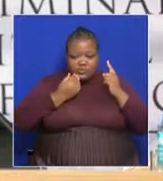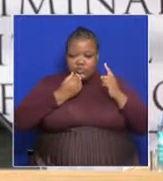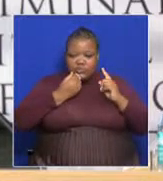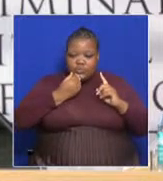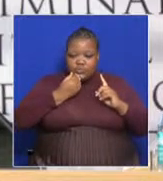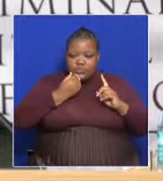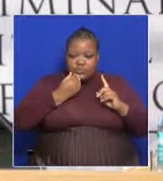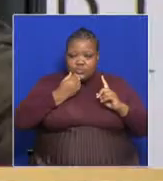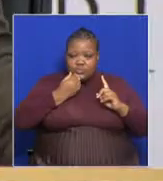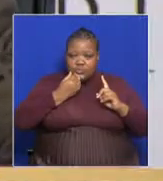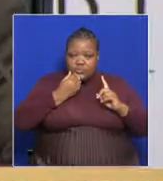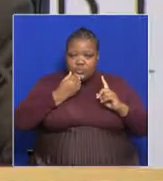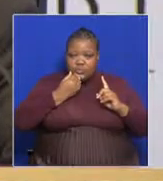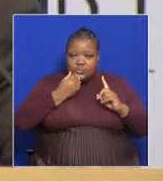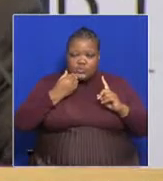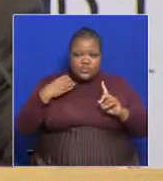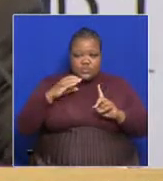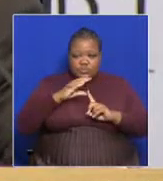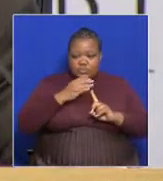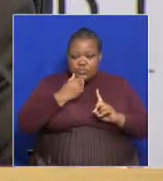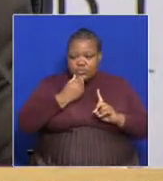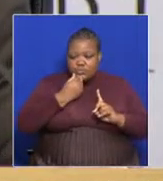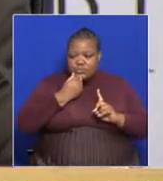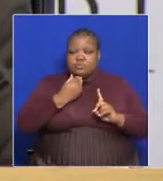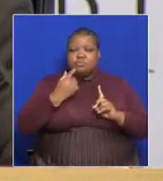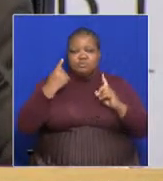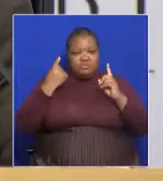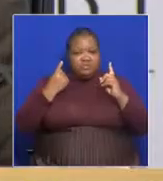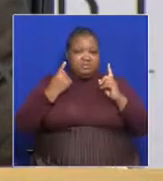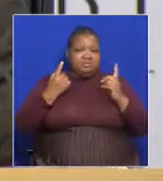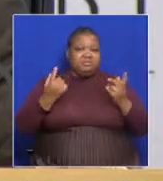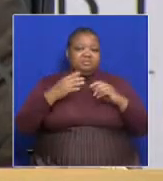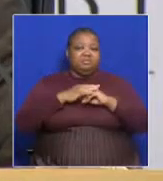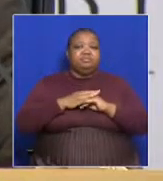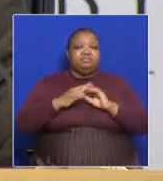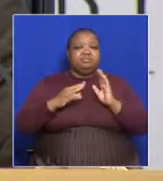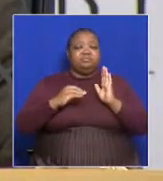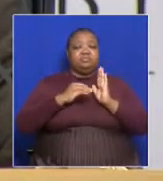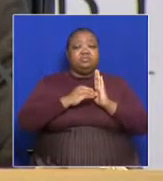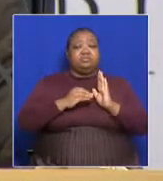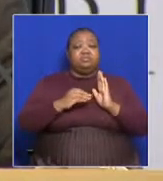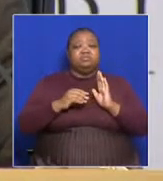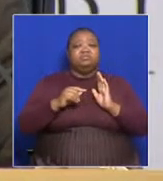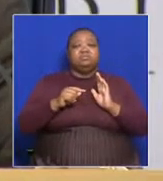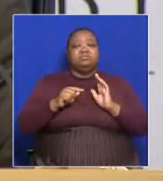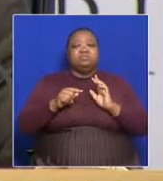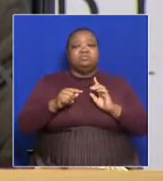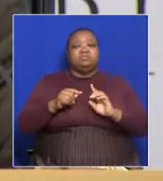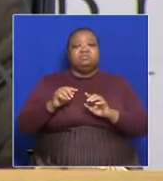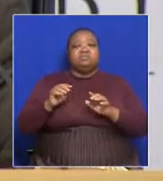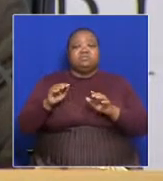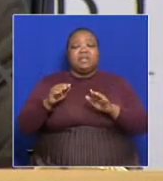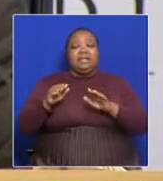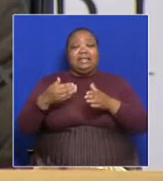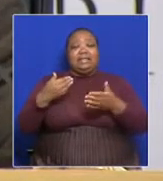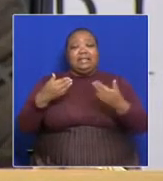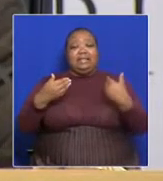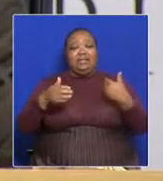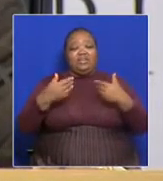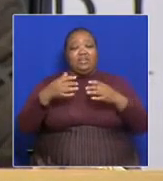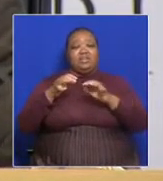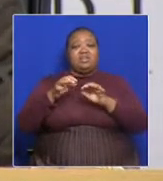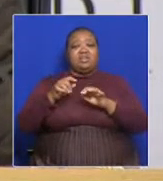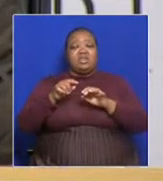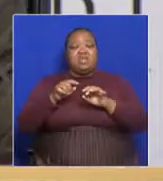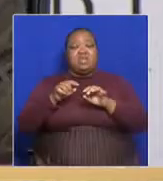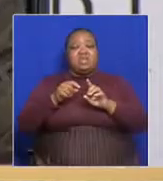to lay it. Commissioner, I mentioned the clearing agent that was present when this exercise was conducted.